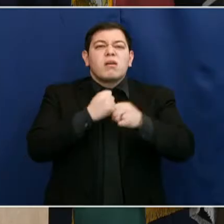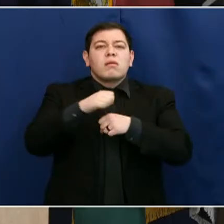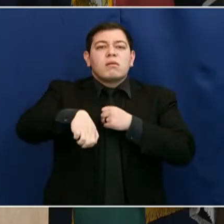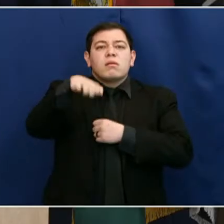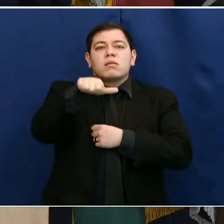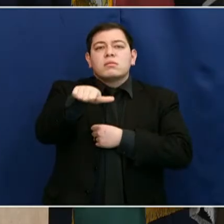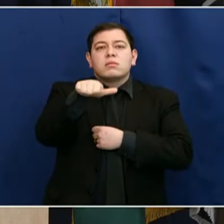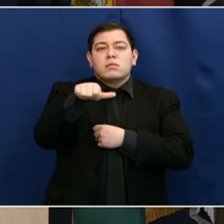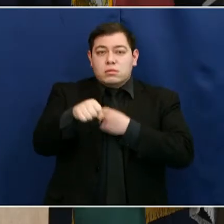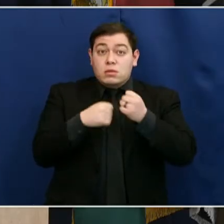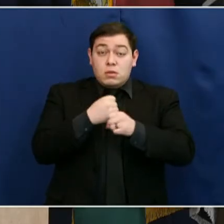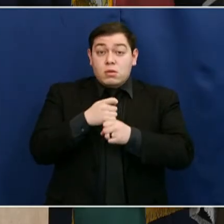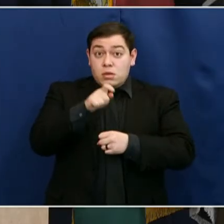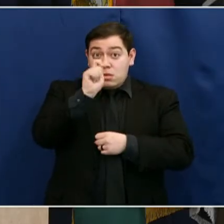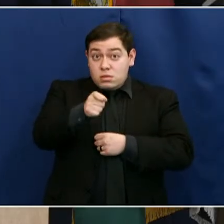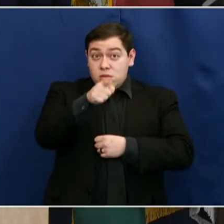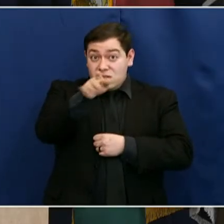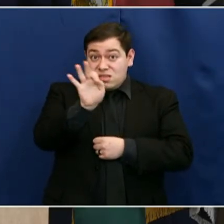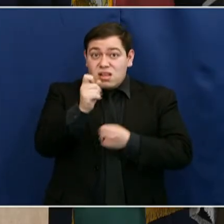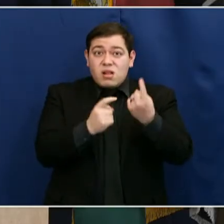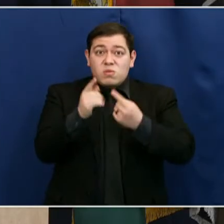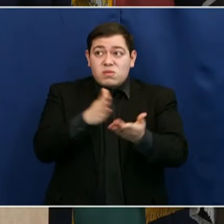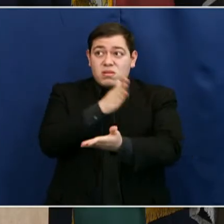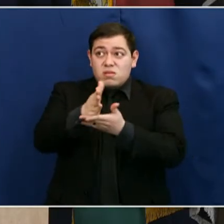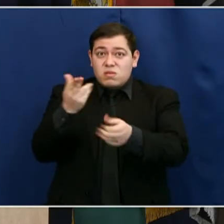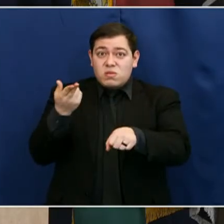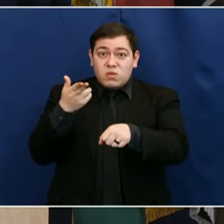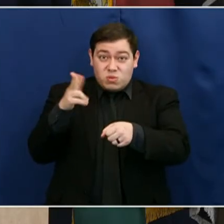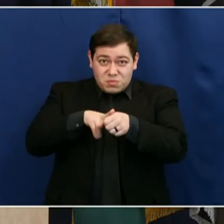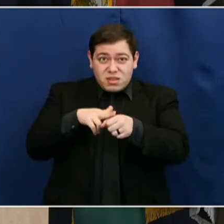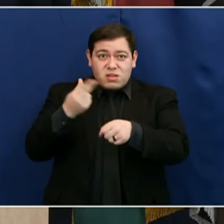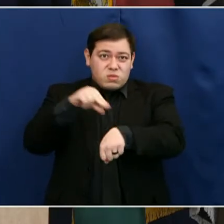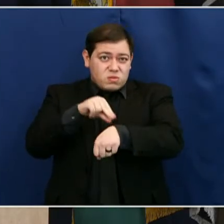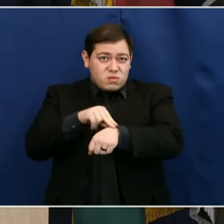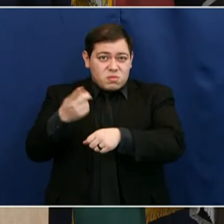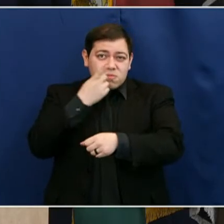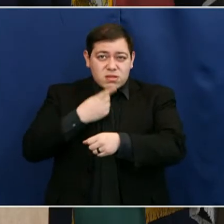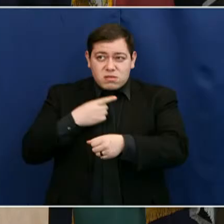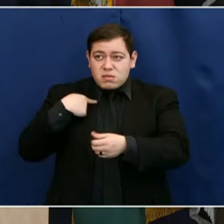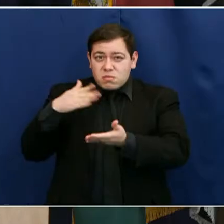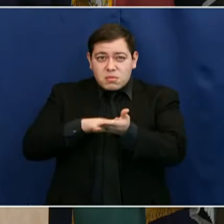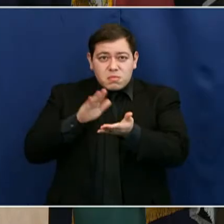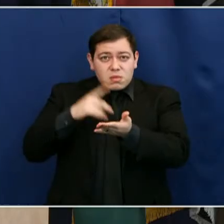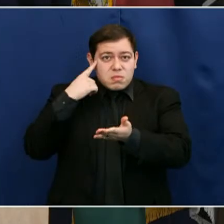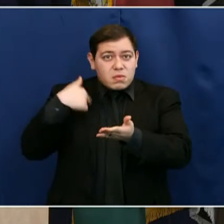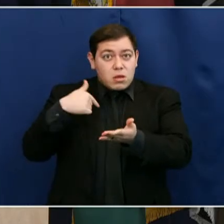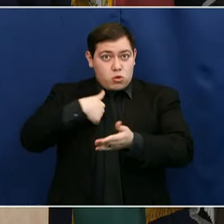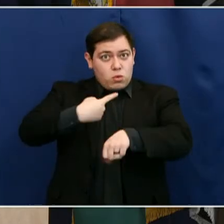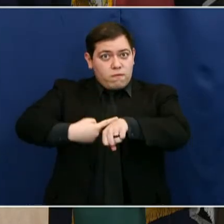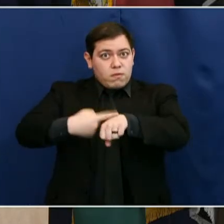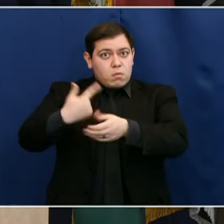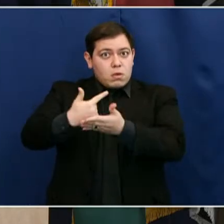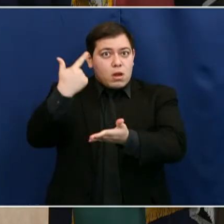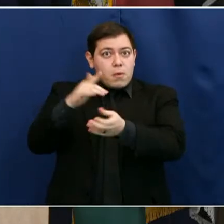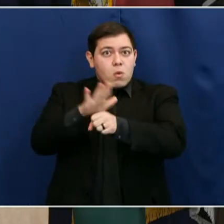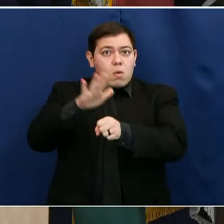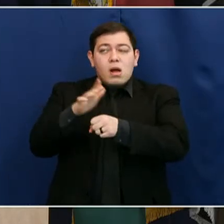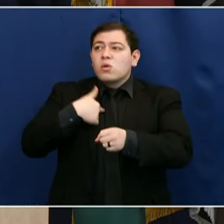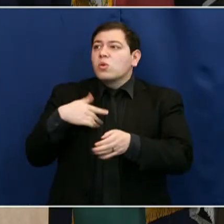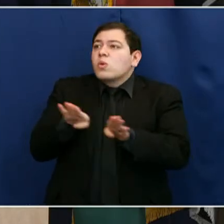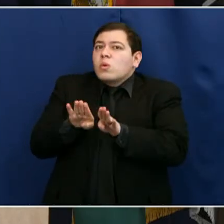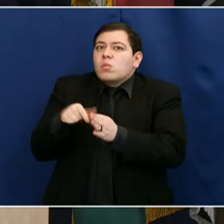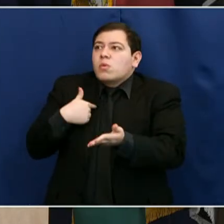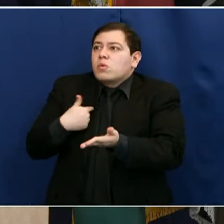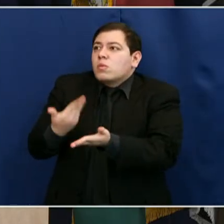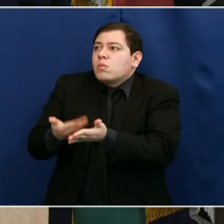difícil. Entonces, por el momento, lo que estamos haciendo es creando una lista para que las personas puedan saber en realidad